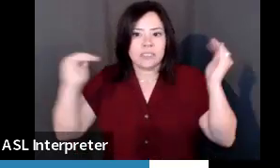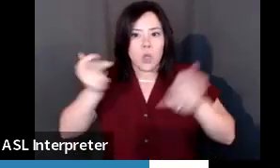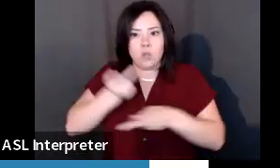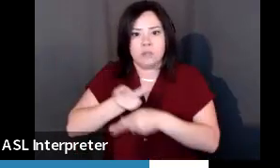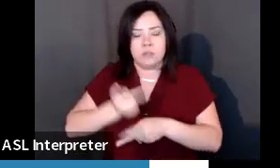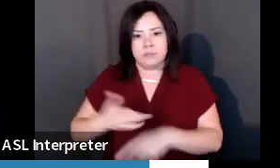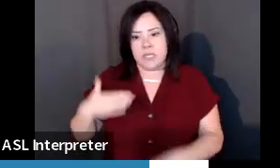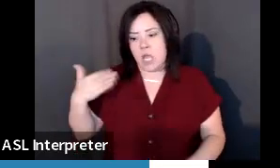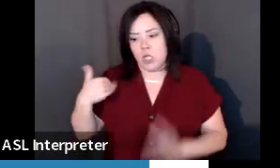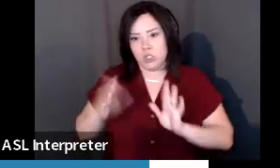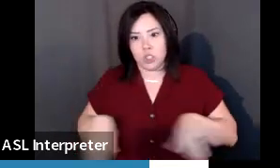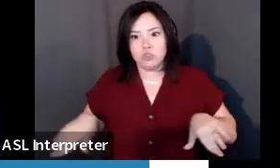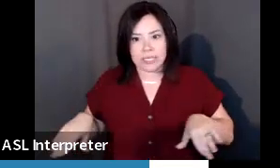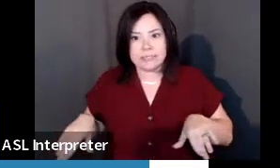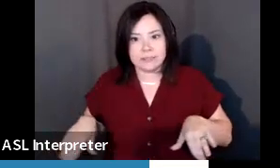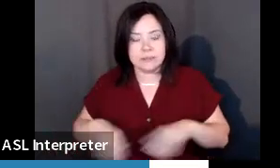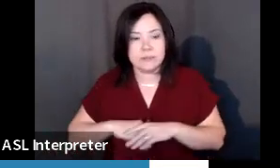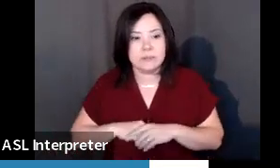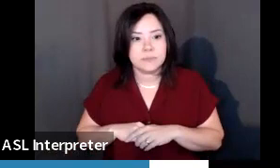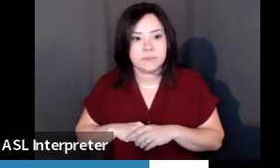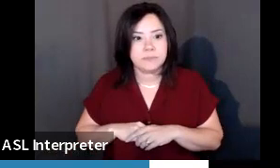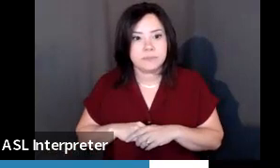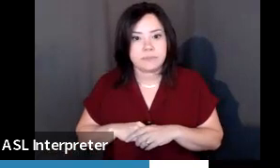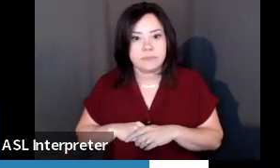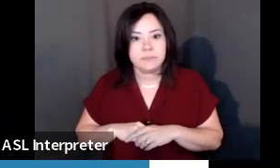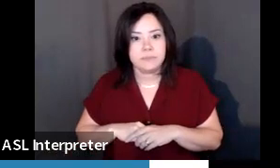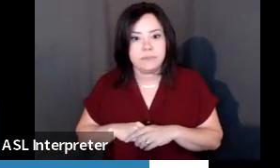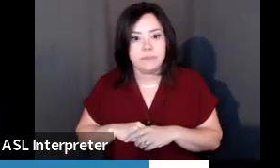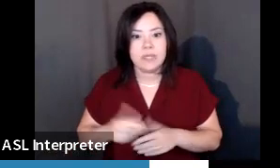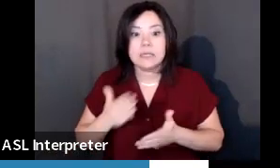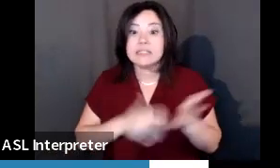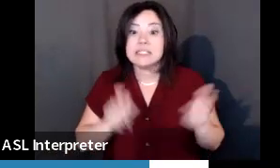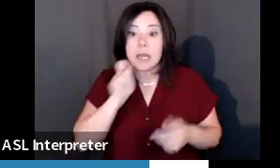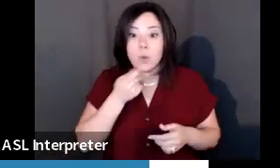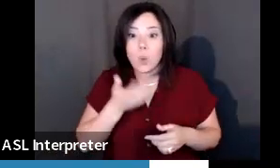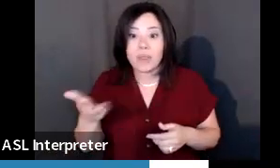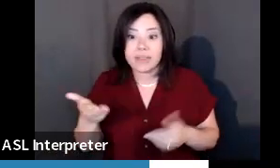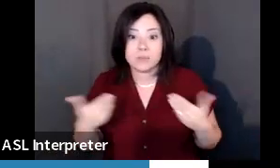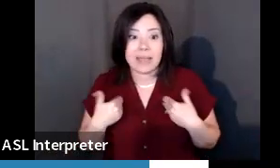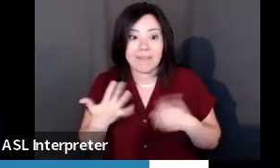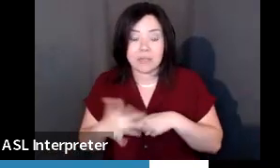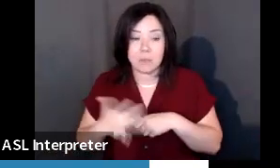younger children. And some of the really neat things that we have in our inventory.